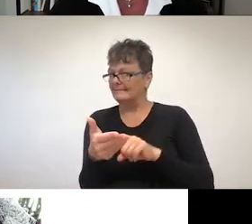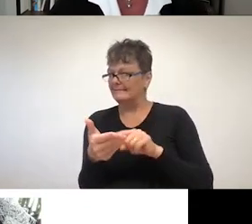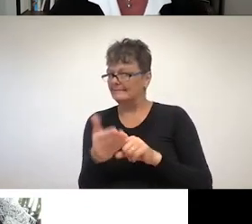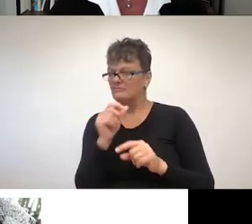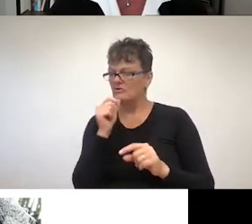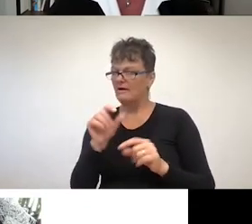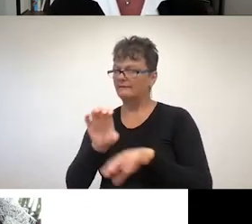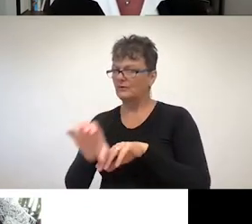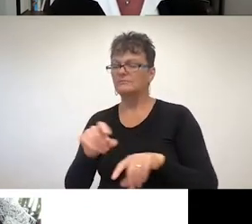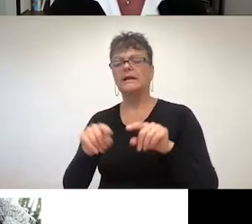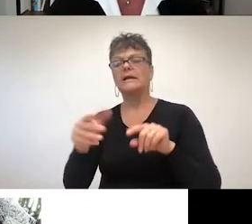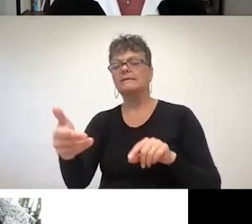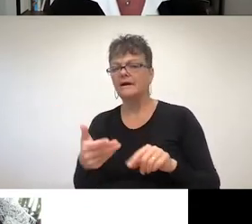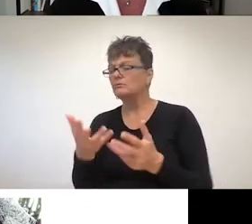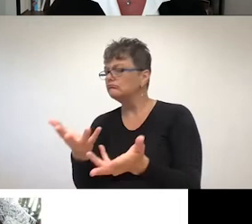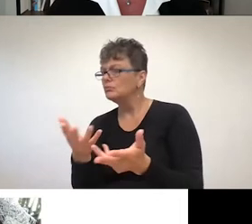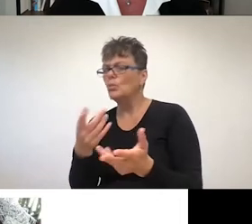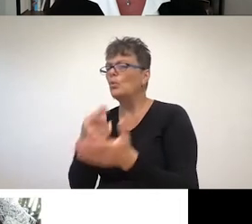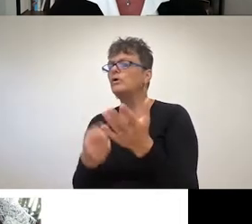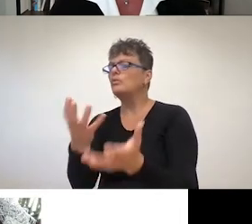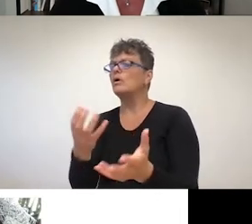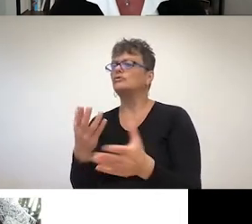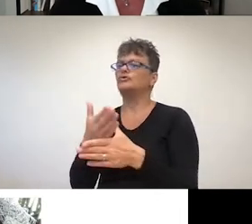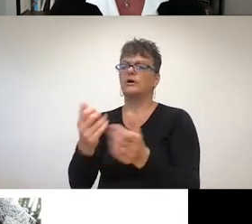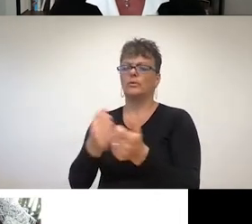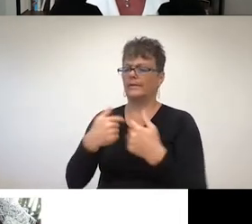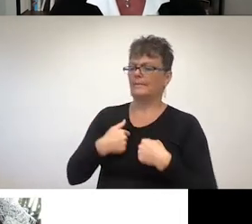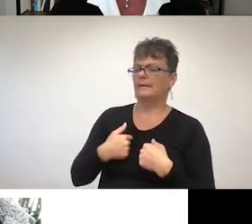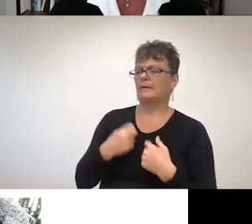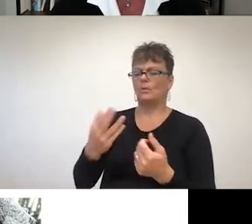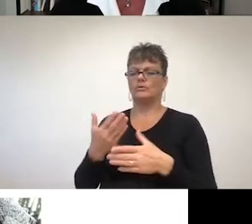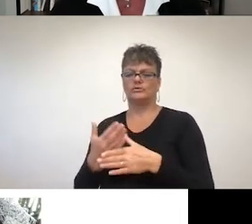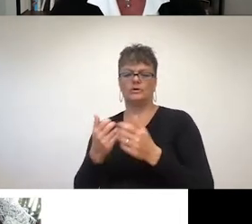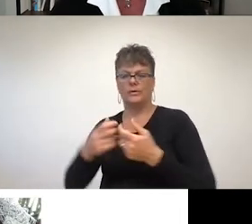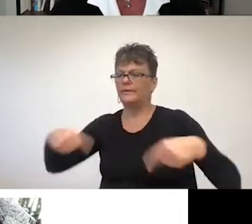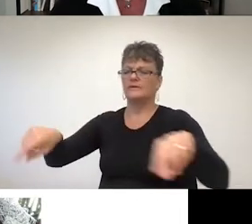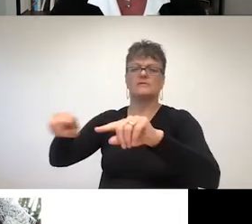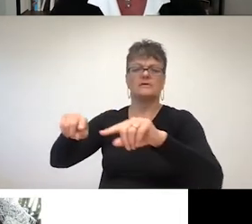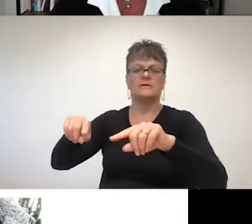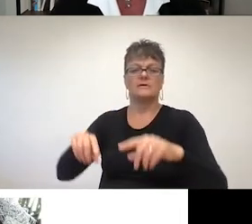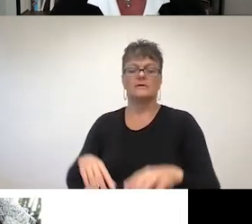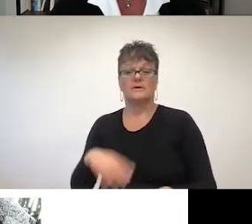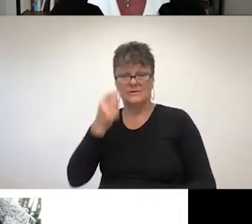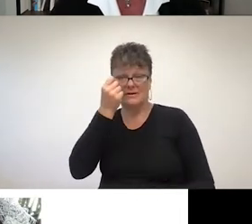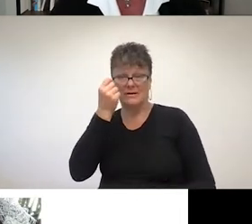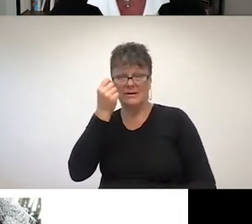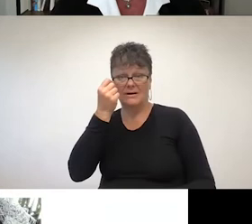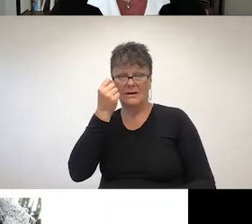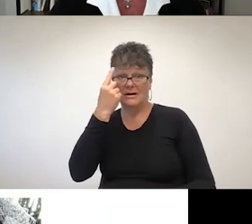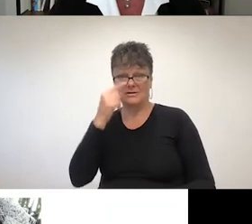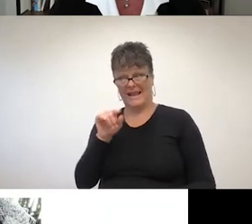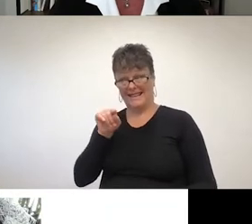choose to with you. Now, I also understand, like in this particular case, it took me only a few seconds to write back to every student as I